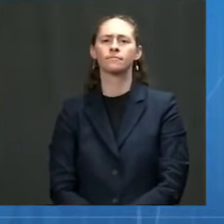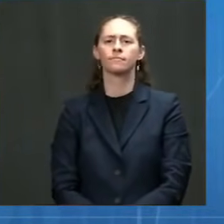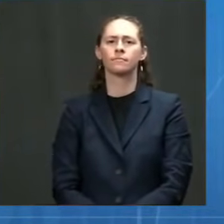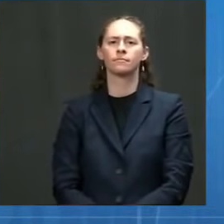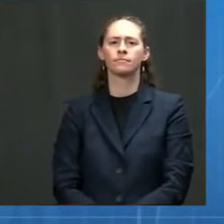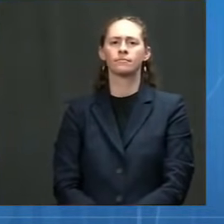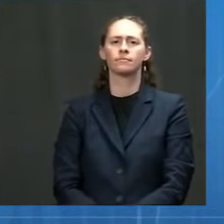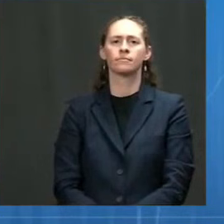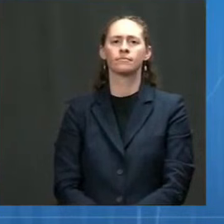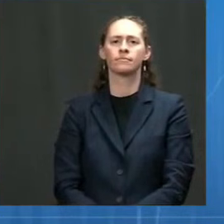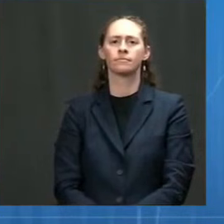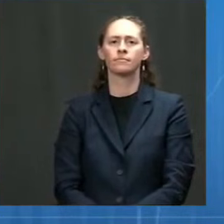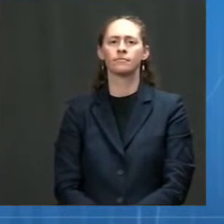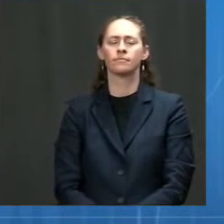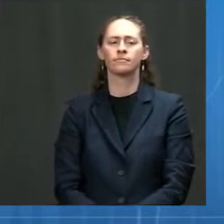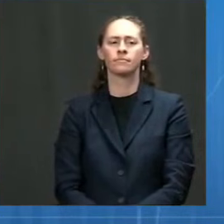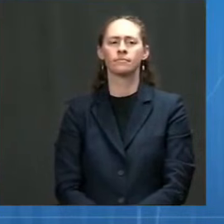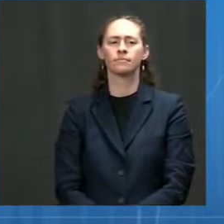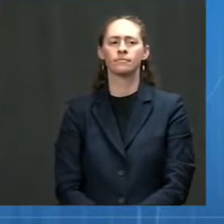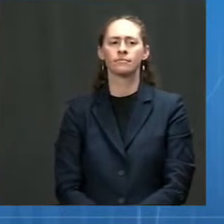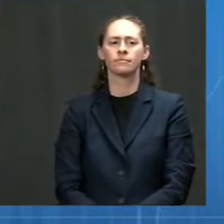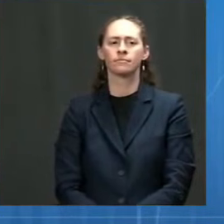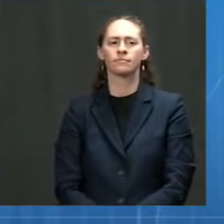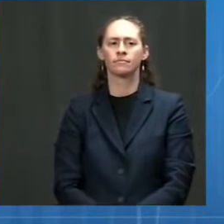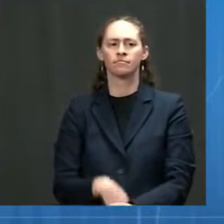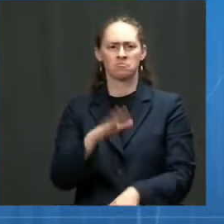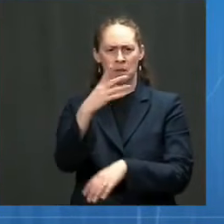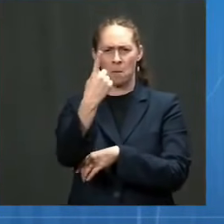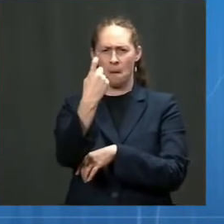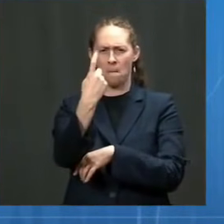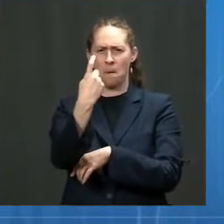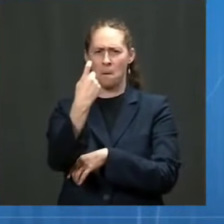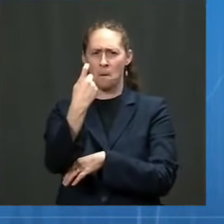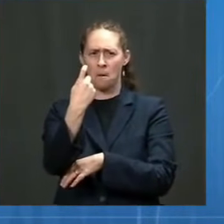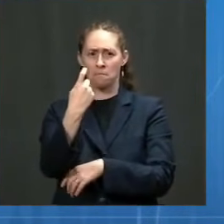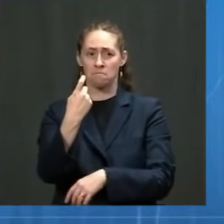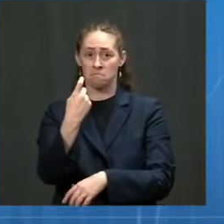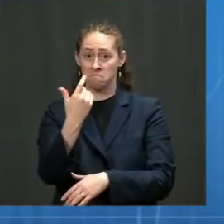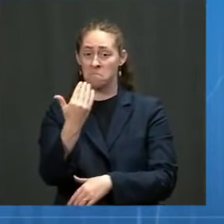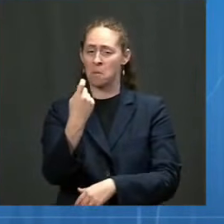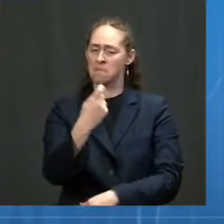Next question. All right. We have time for one more question. We'll go to Meg Tyrell at CNBC.